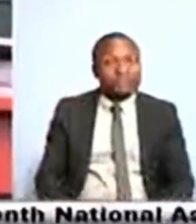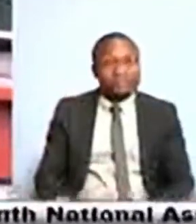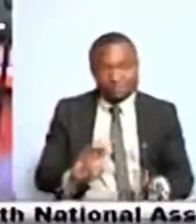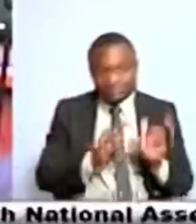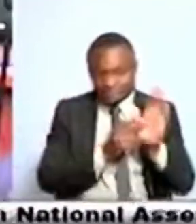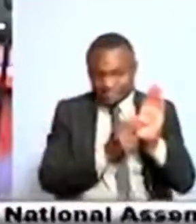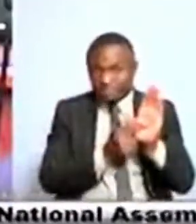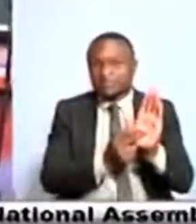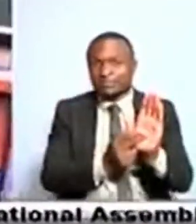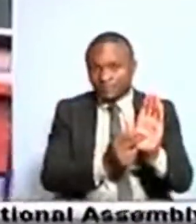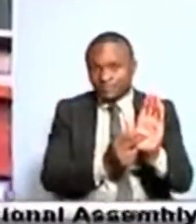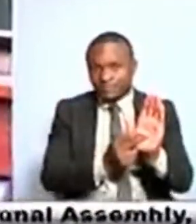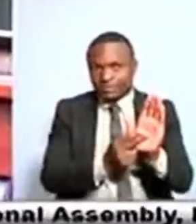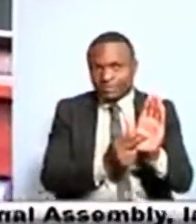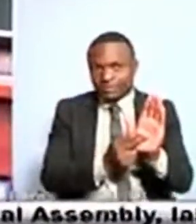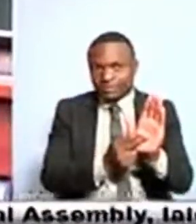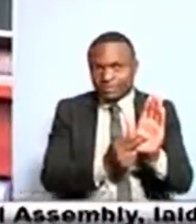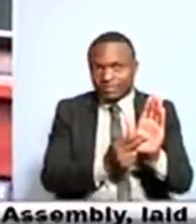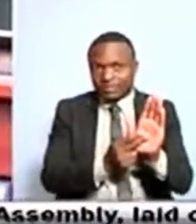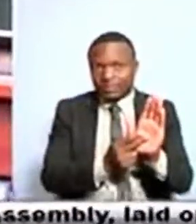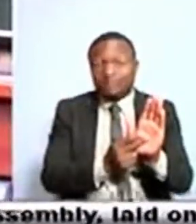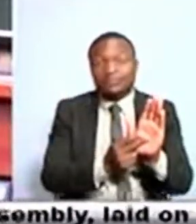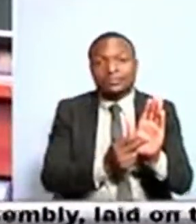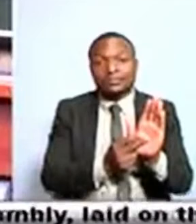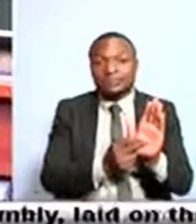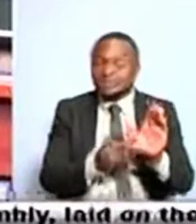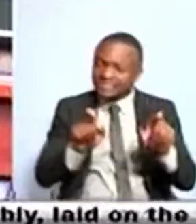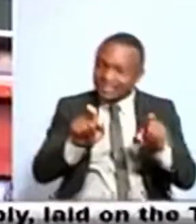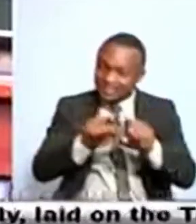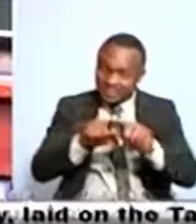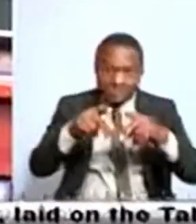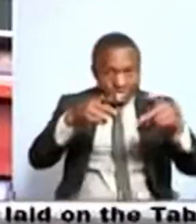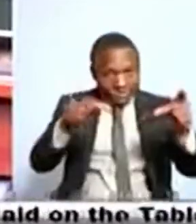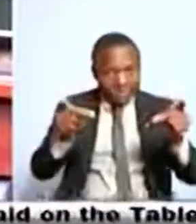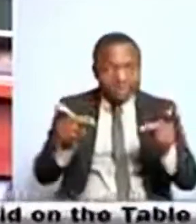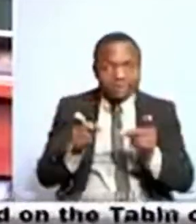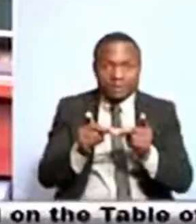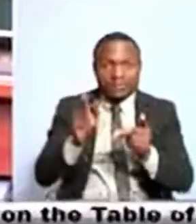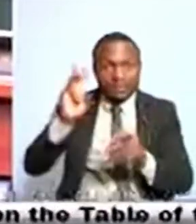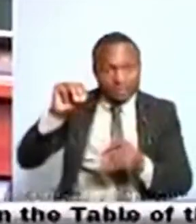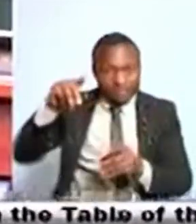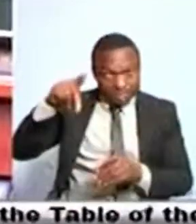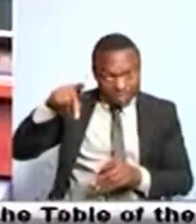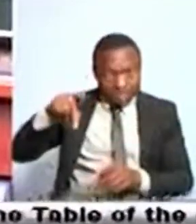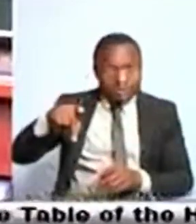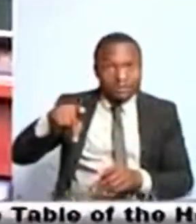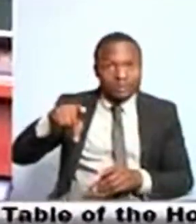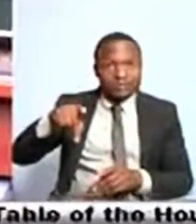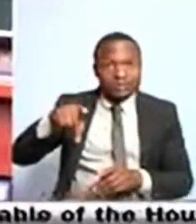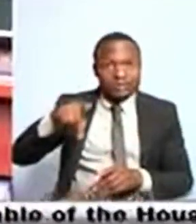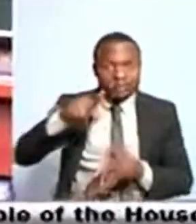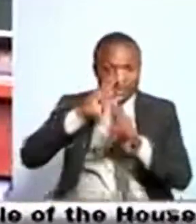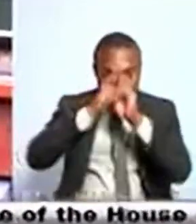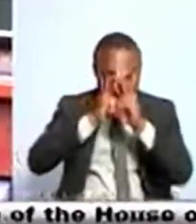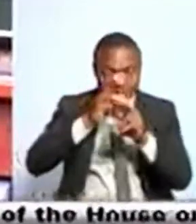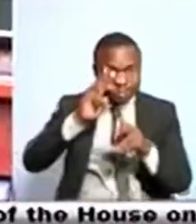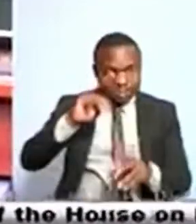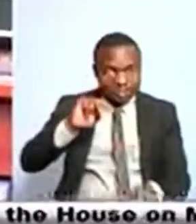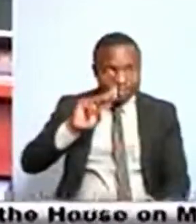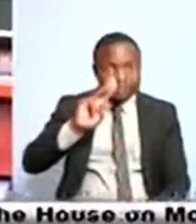indicates that I was in exactly the same position that the honorable member for Bwana Mkubwa